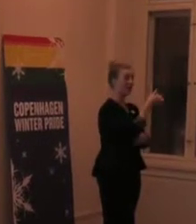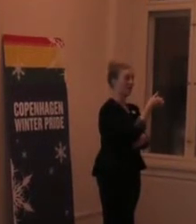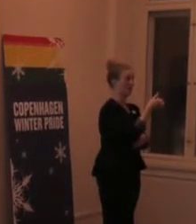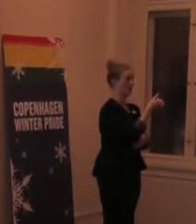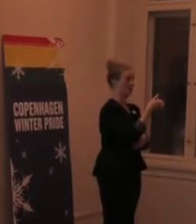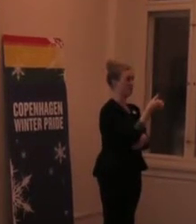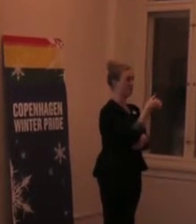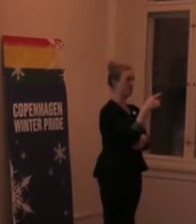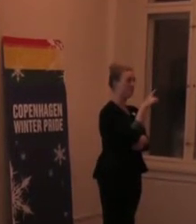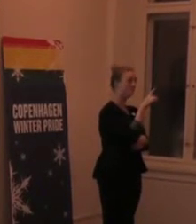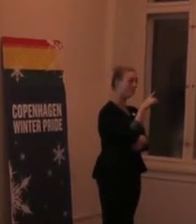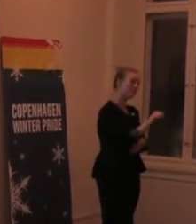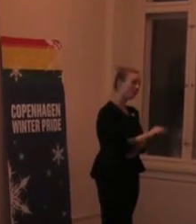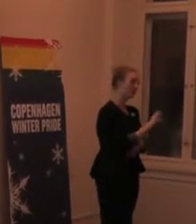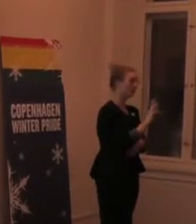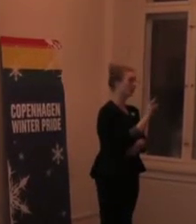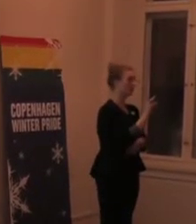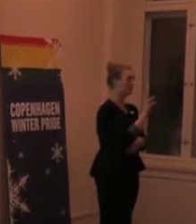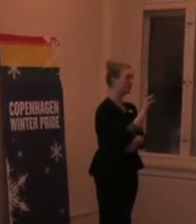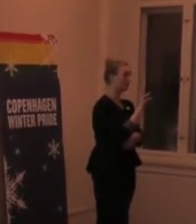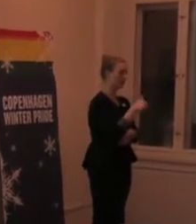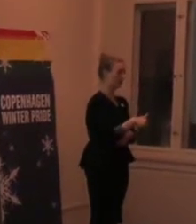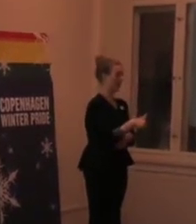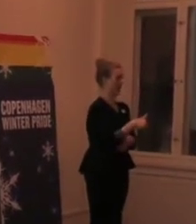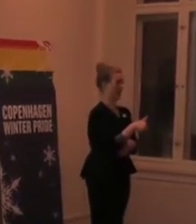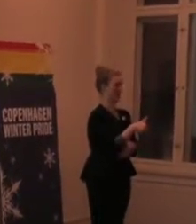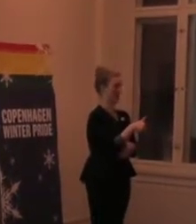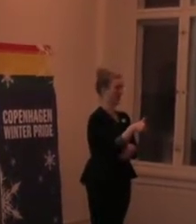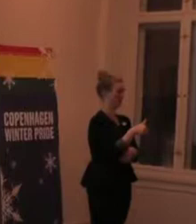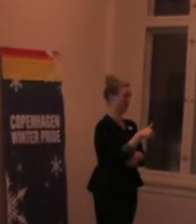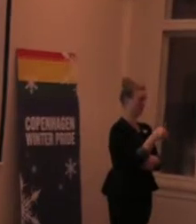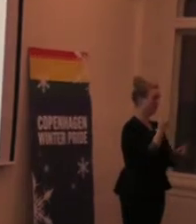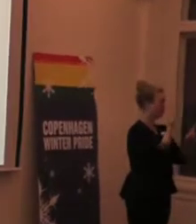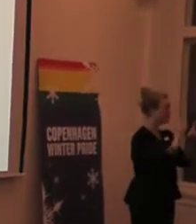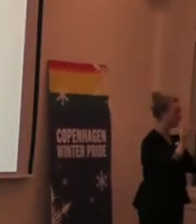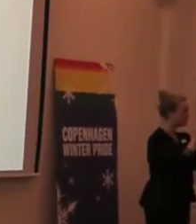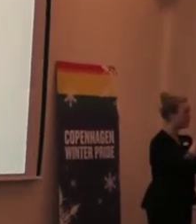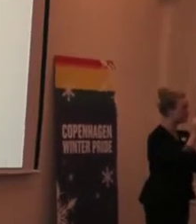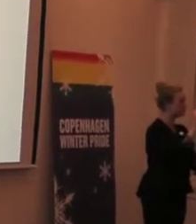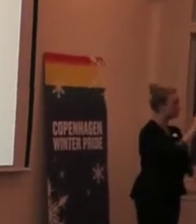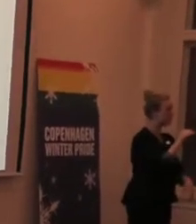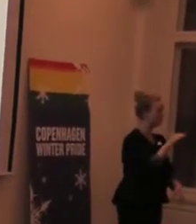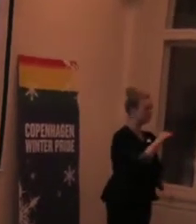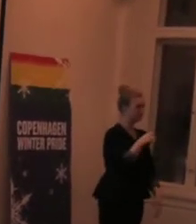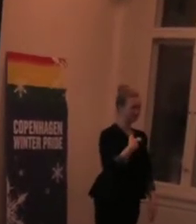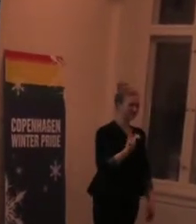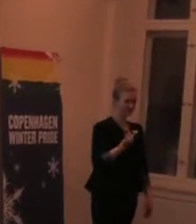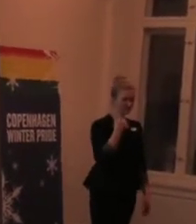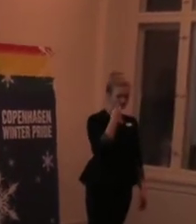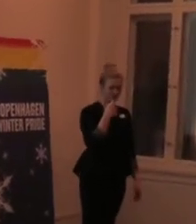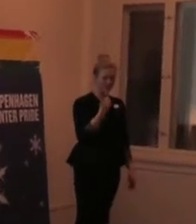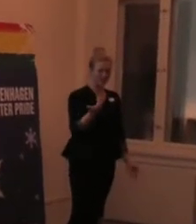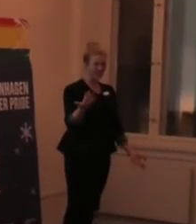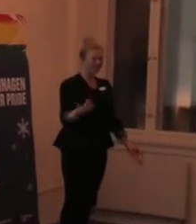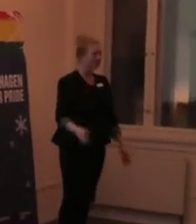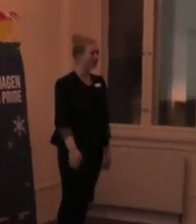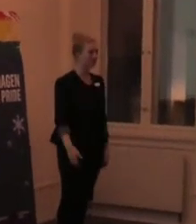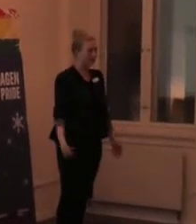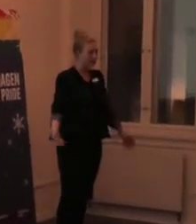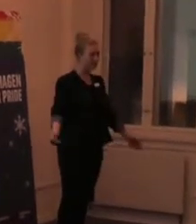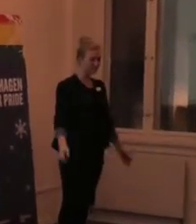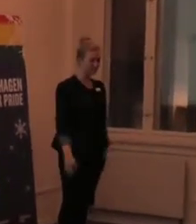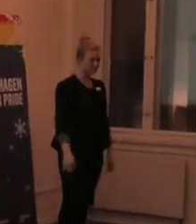least 6 times to the ministry, and everyone there is like, what are you talking about? We don't have that